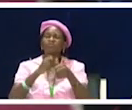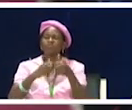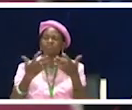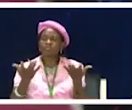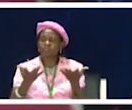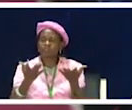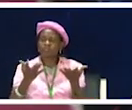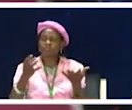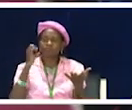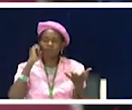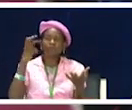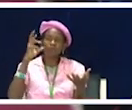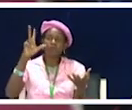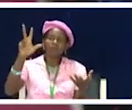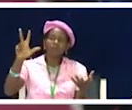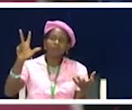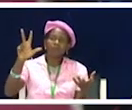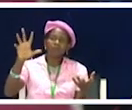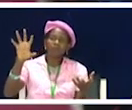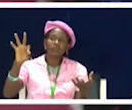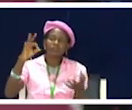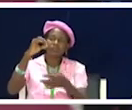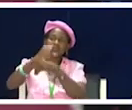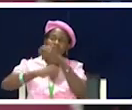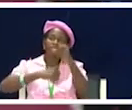He was 39 years old,